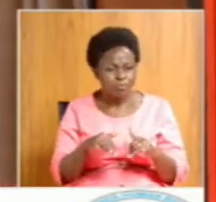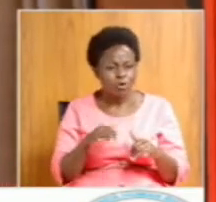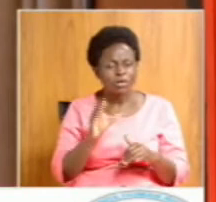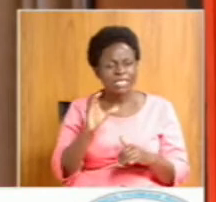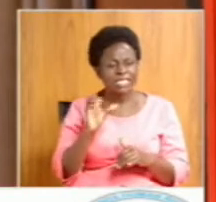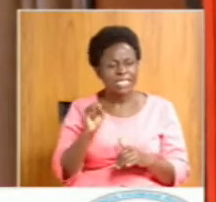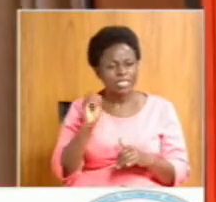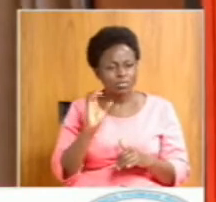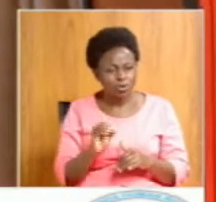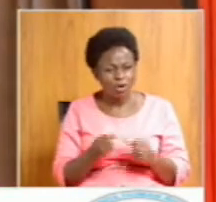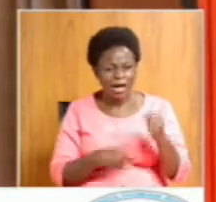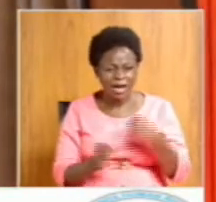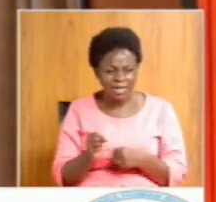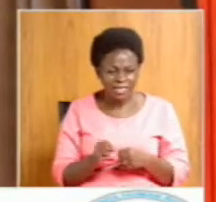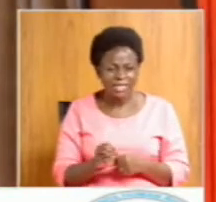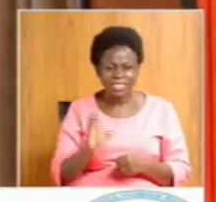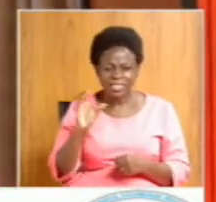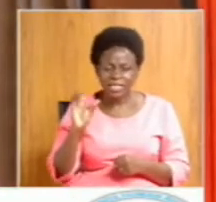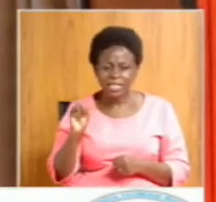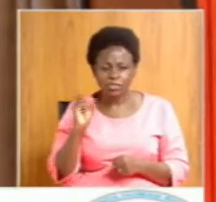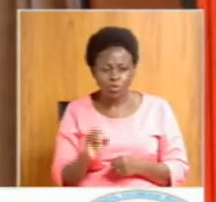civil society actors and civil